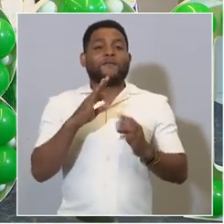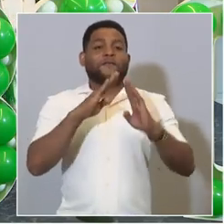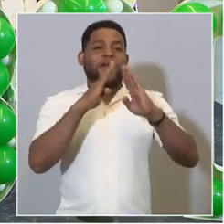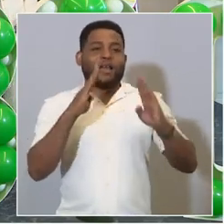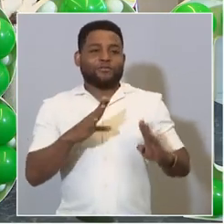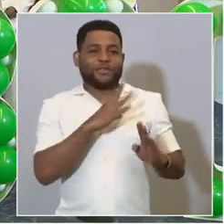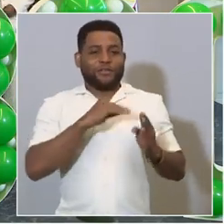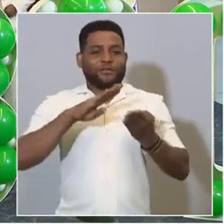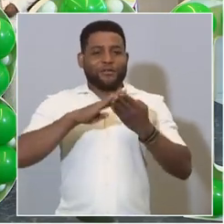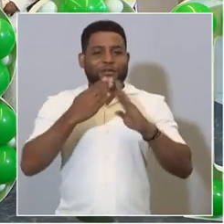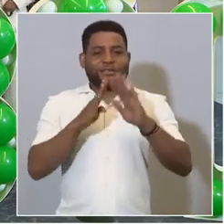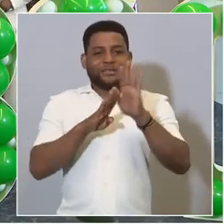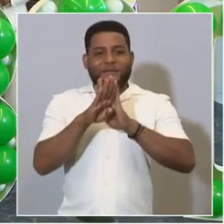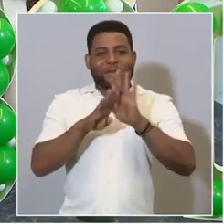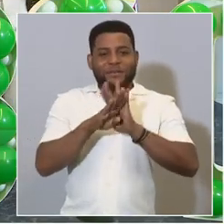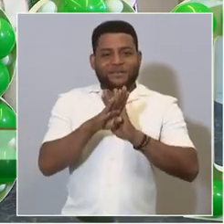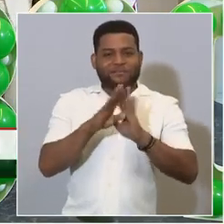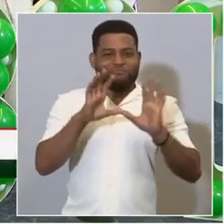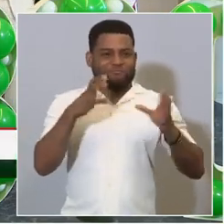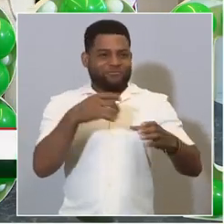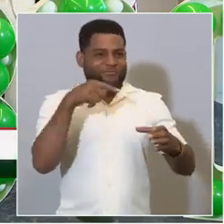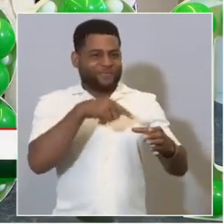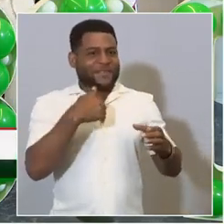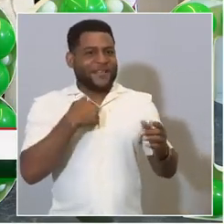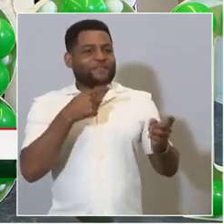DHCD and the Great Ward 8.